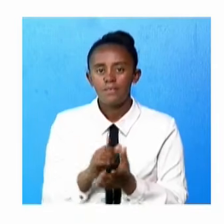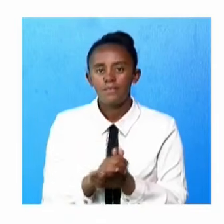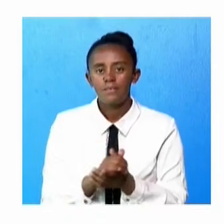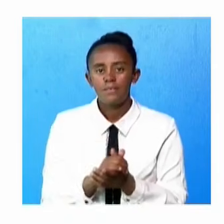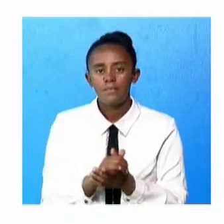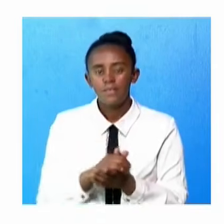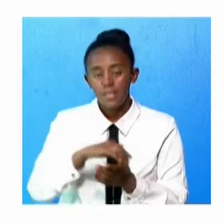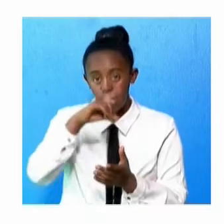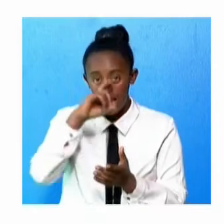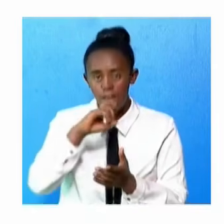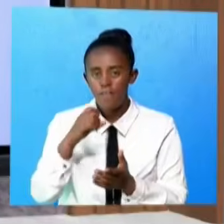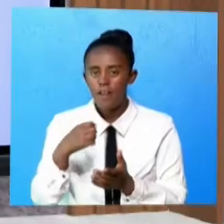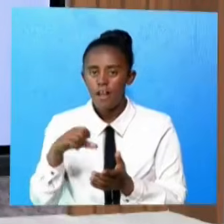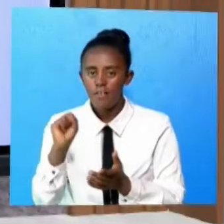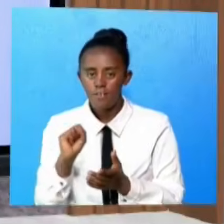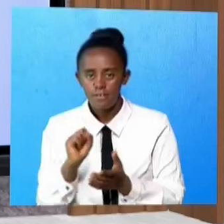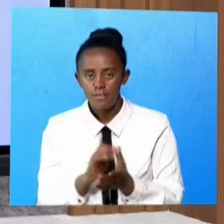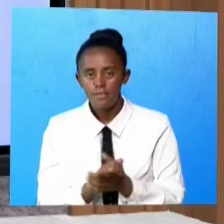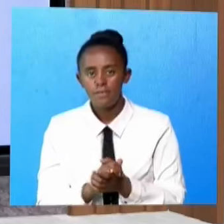clever as.